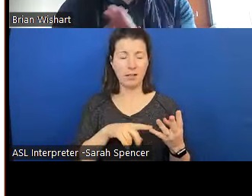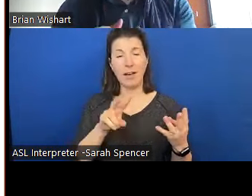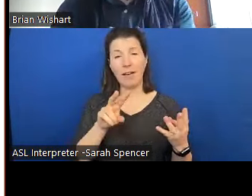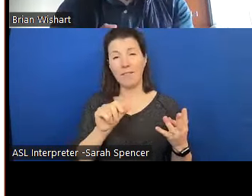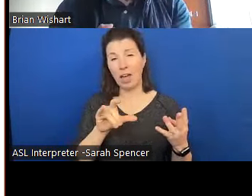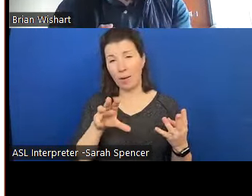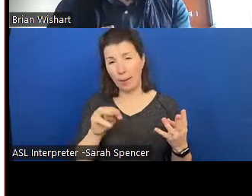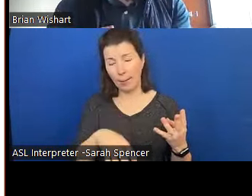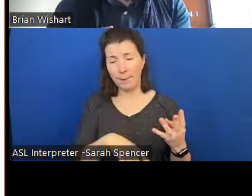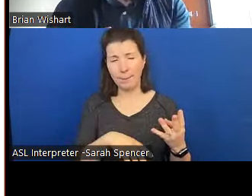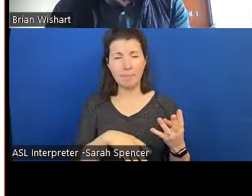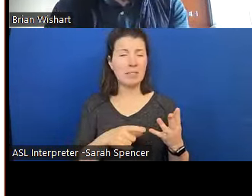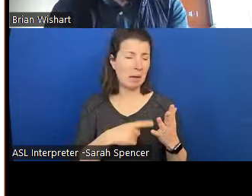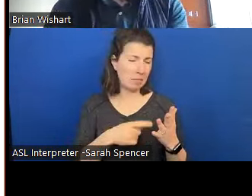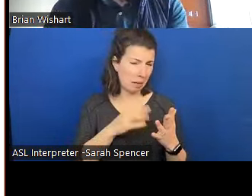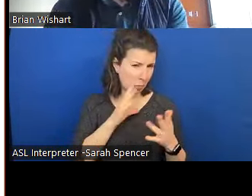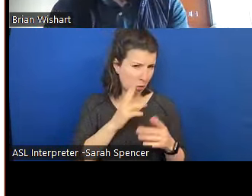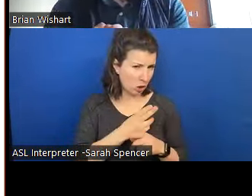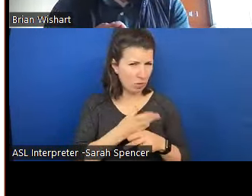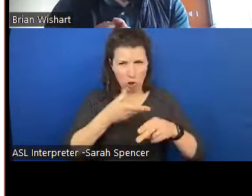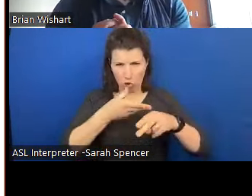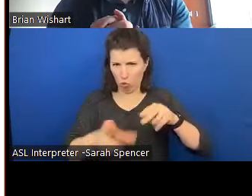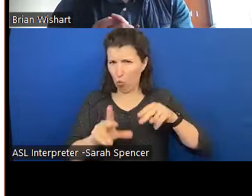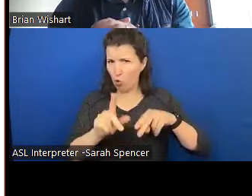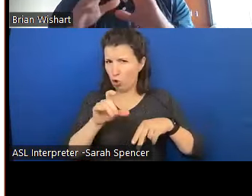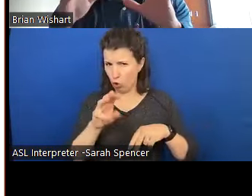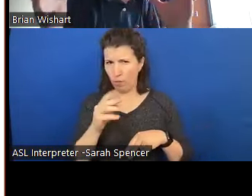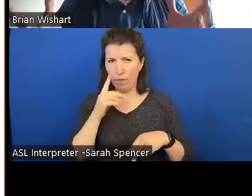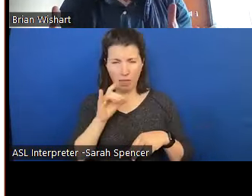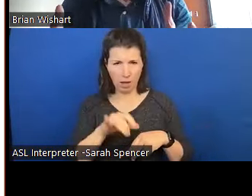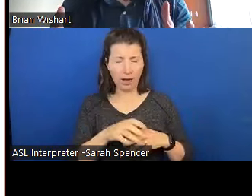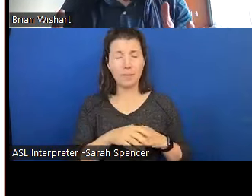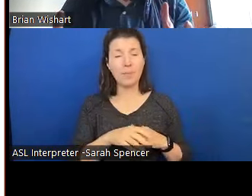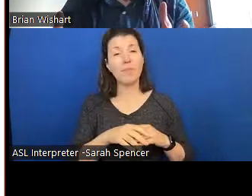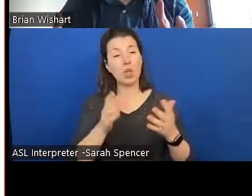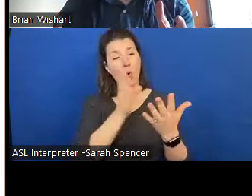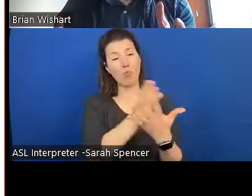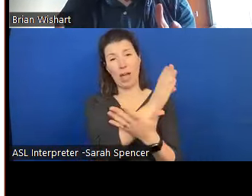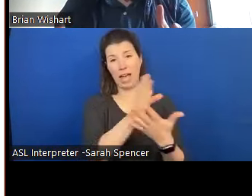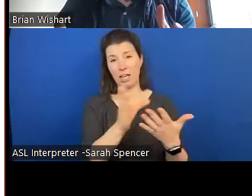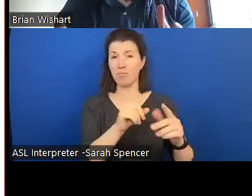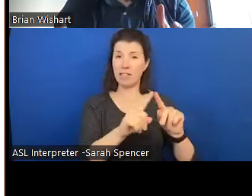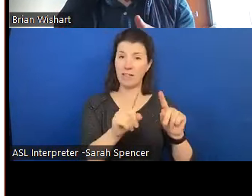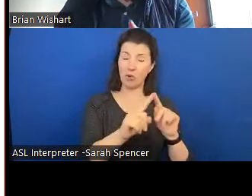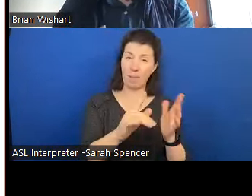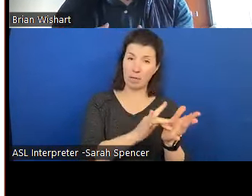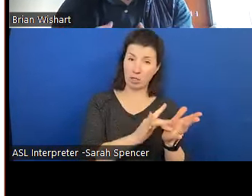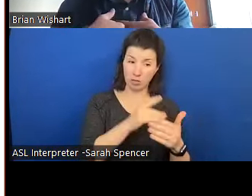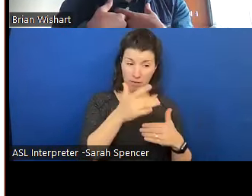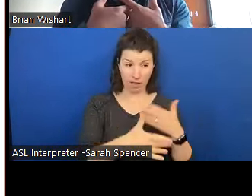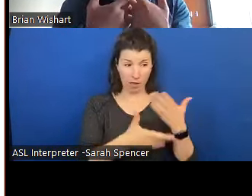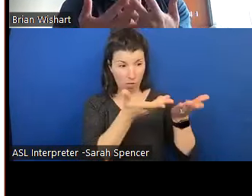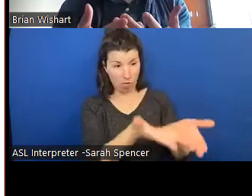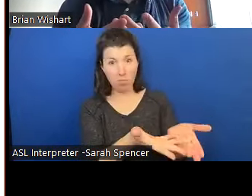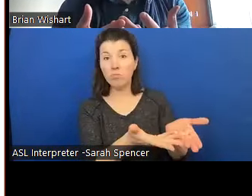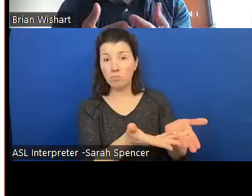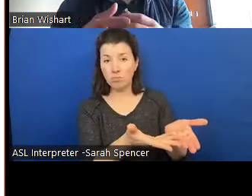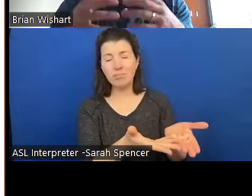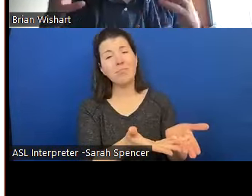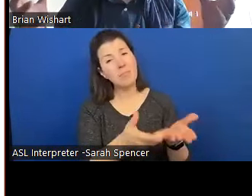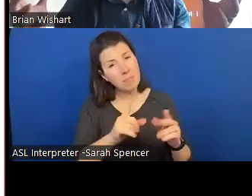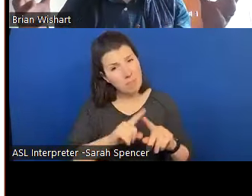Valium that we sometimes use on a short-term basis. So a range of different medications that are available, but something